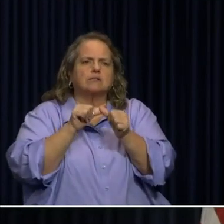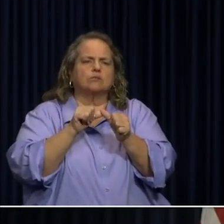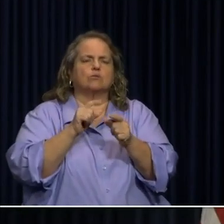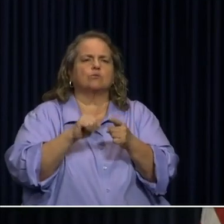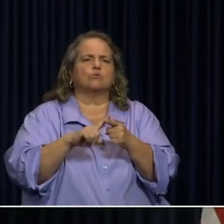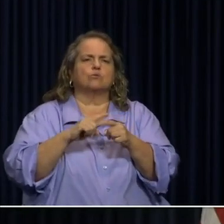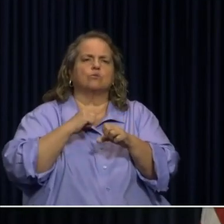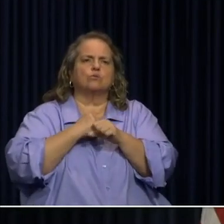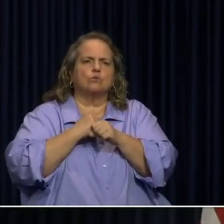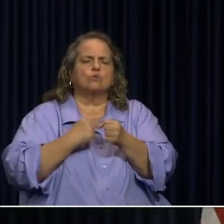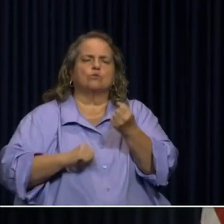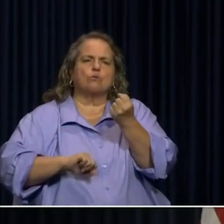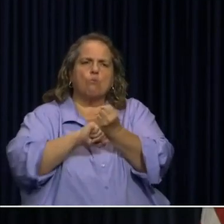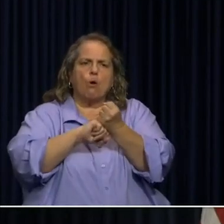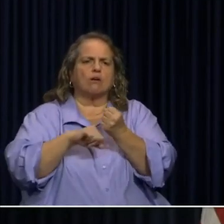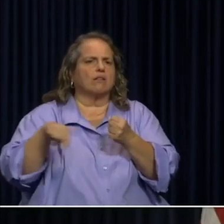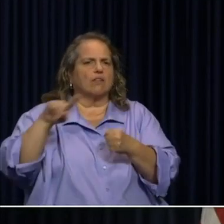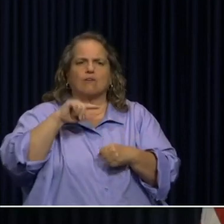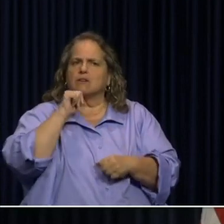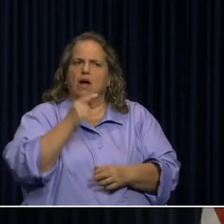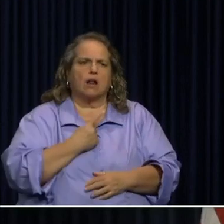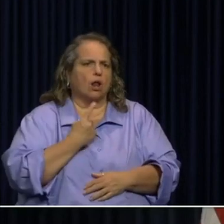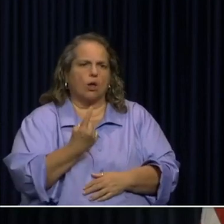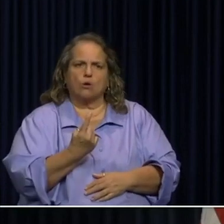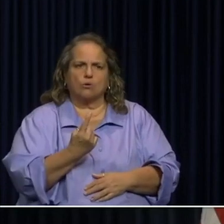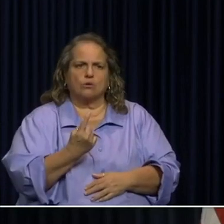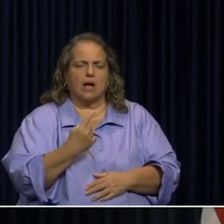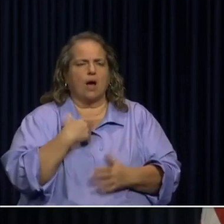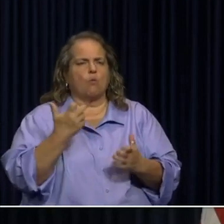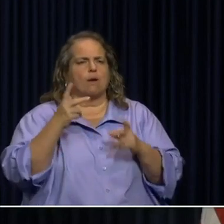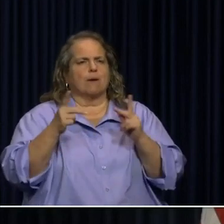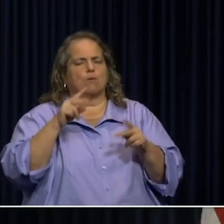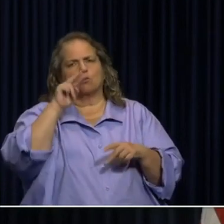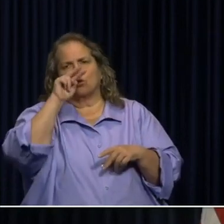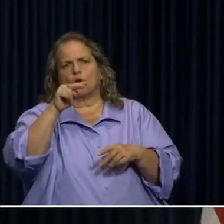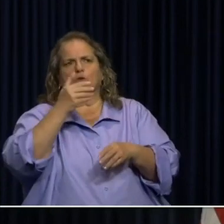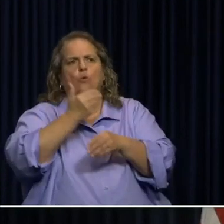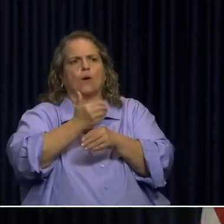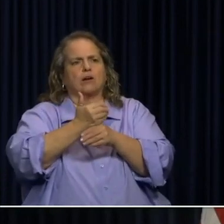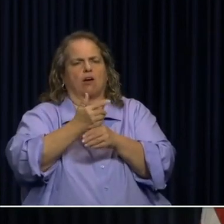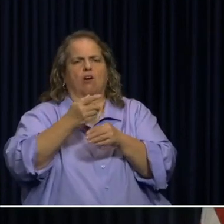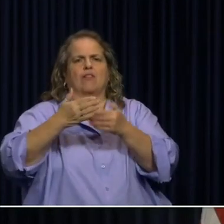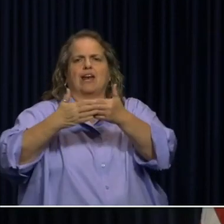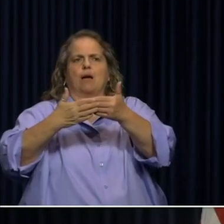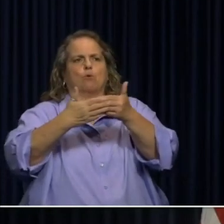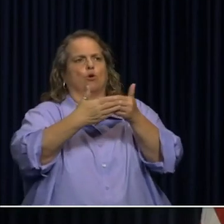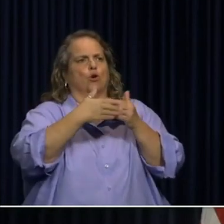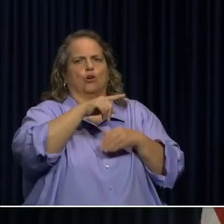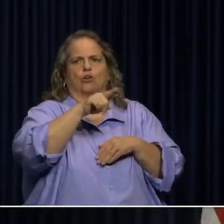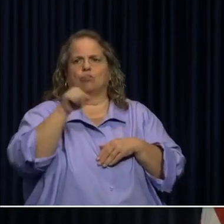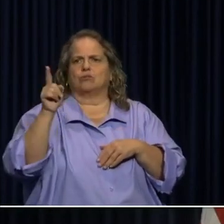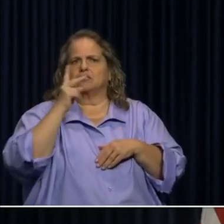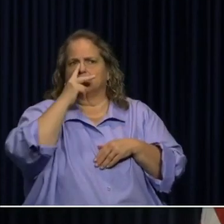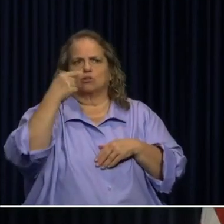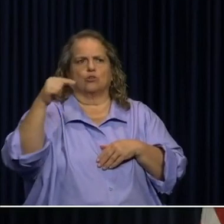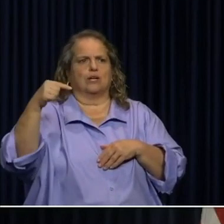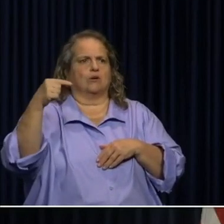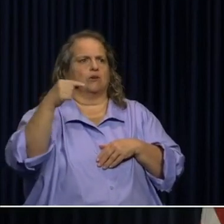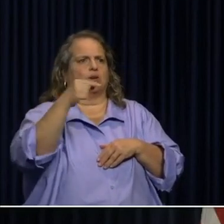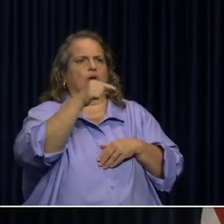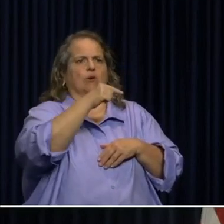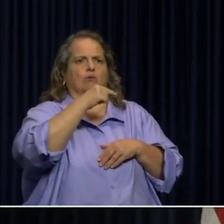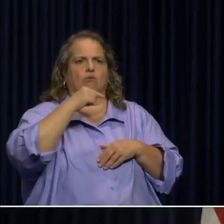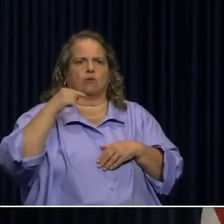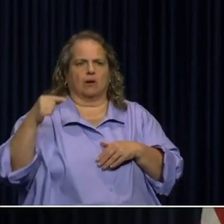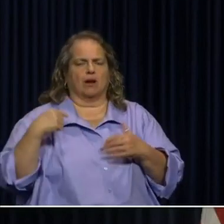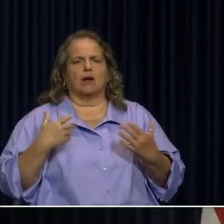not alone. I want when people look out their windows in and around their neighborhood for them to see green lights.